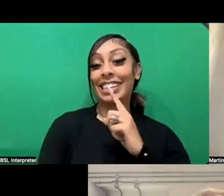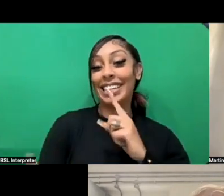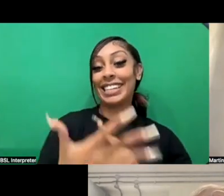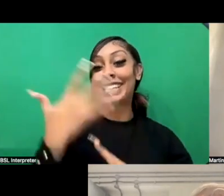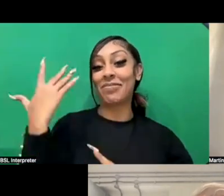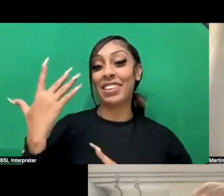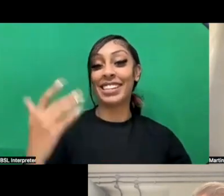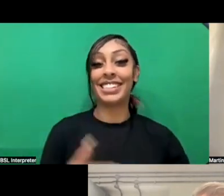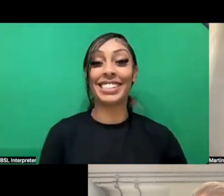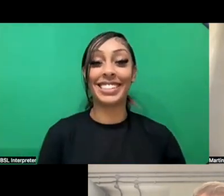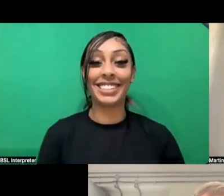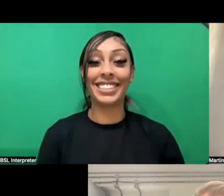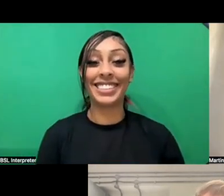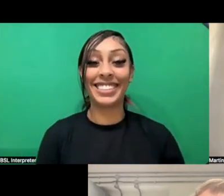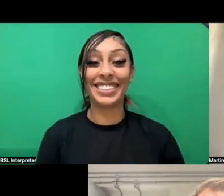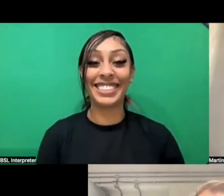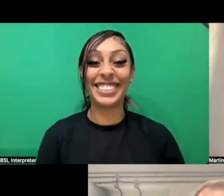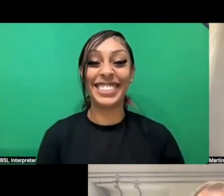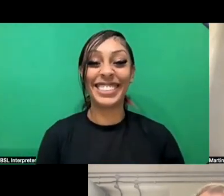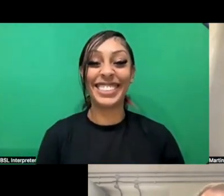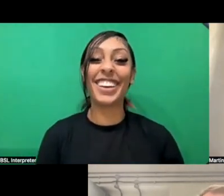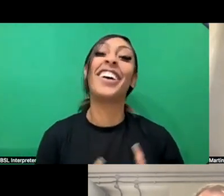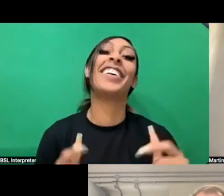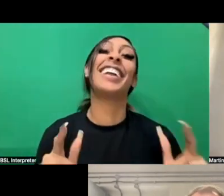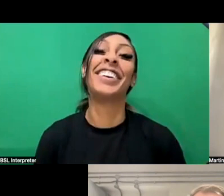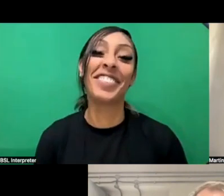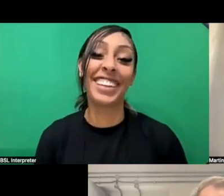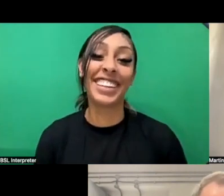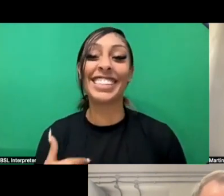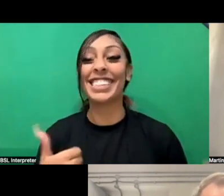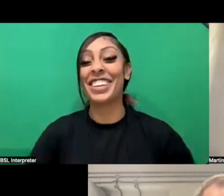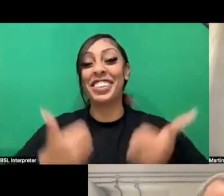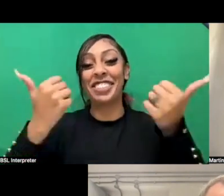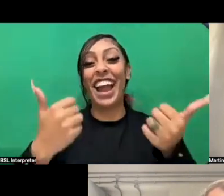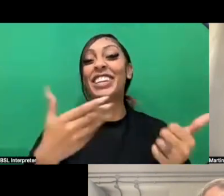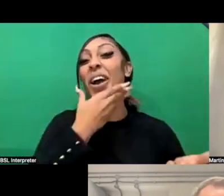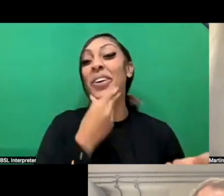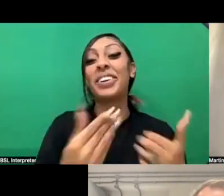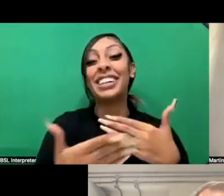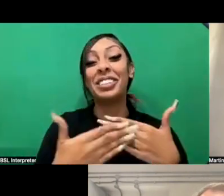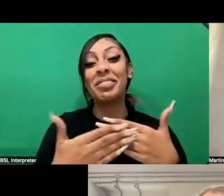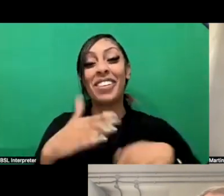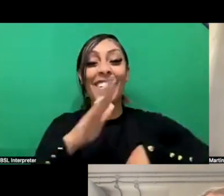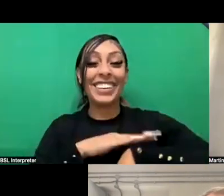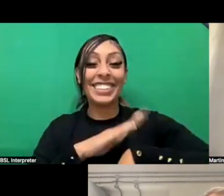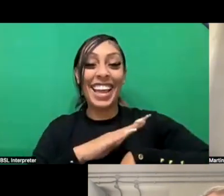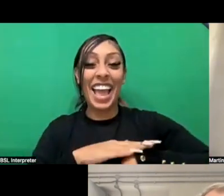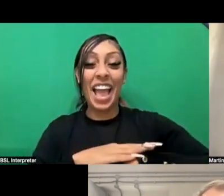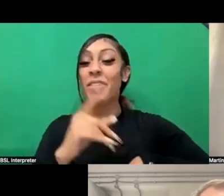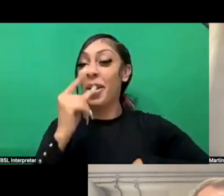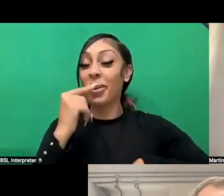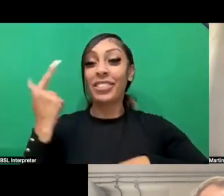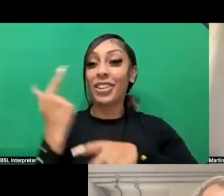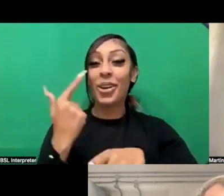going, yeah. I was just going to say thanks, everybody. It's been great. I wish we had more time. Yeah, we could talk for a while, I